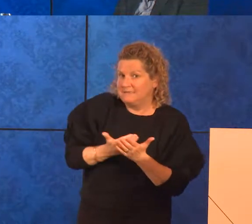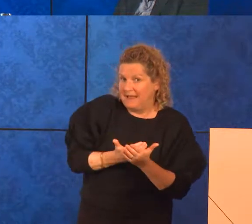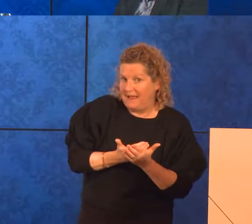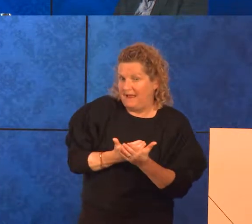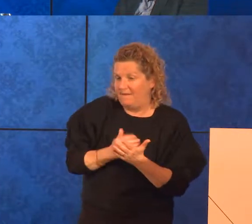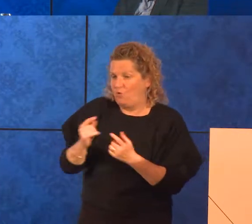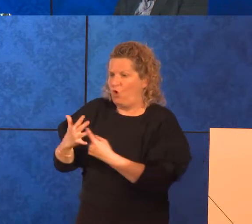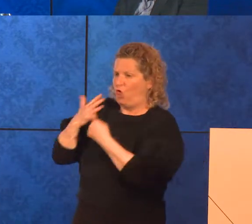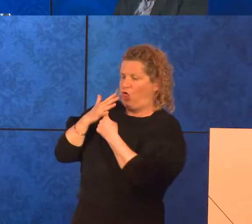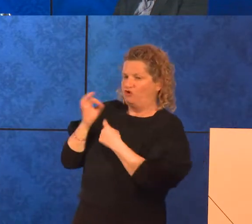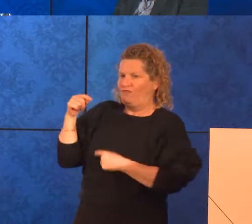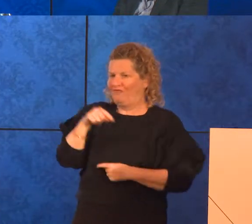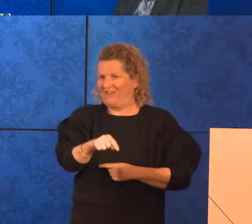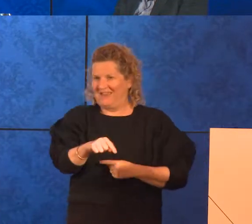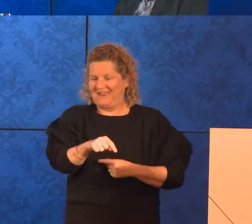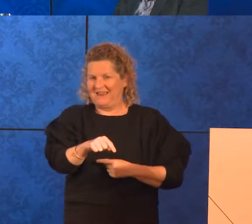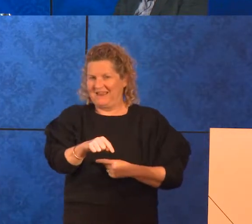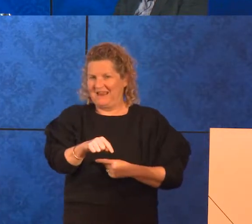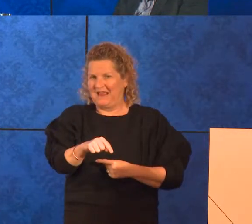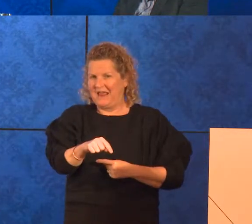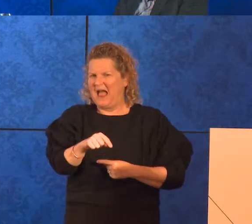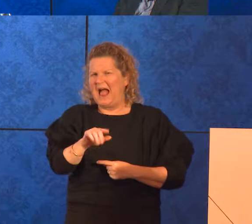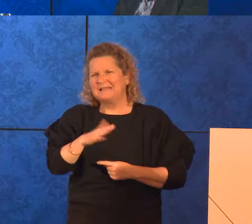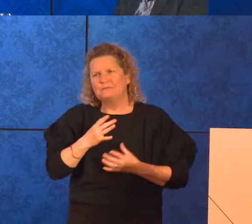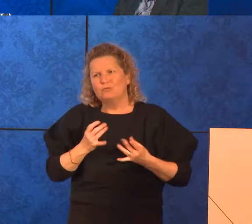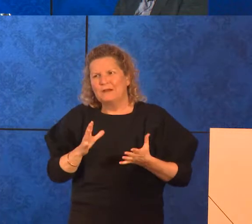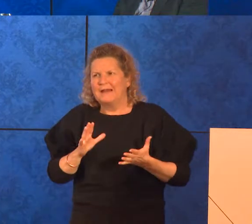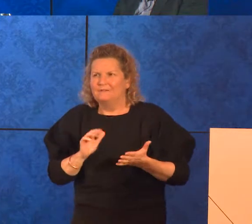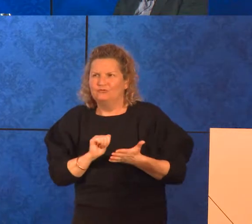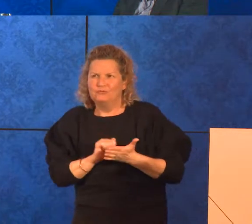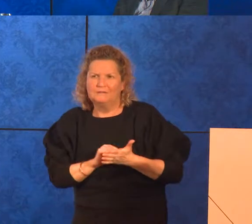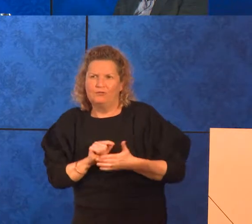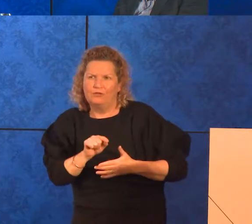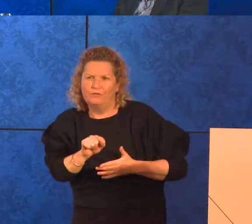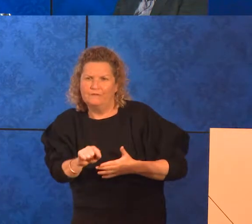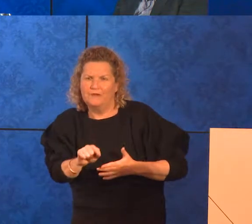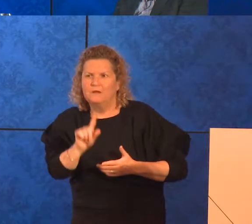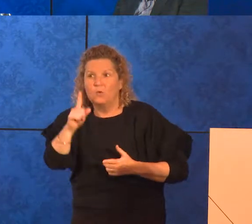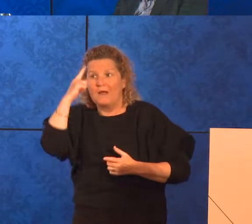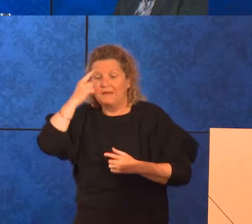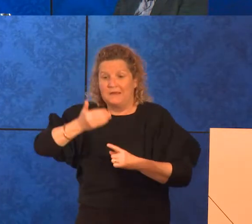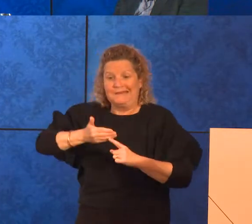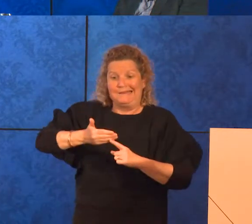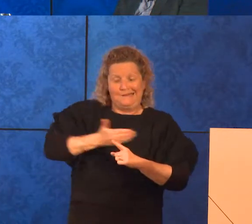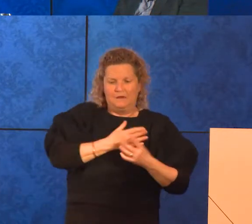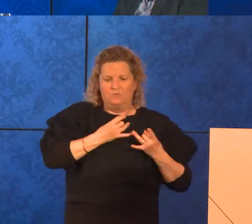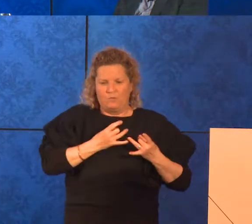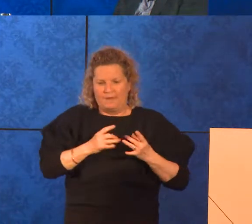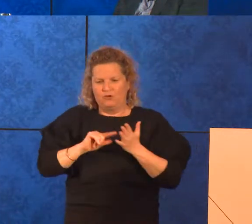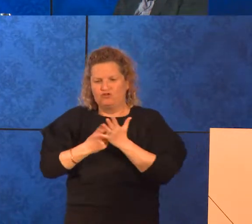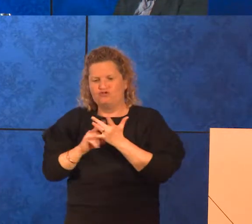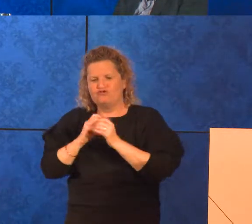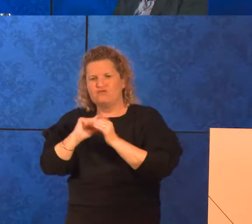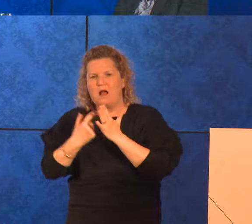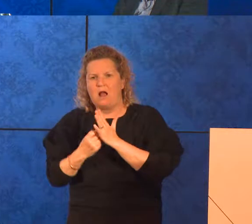to face, it still was something I don't think I prepared for. So I think it's really important to prepare for triggers that might happen.